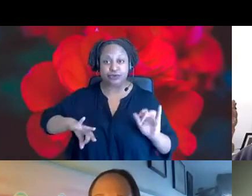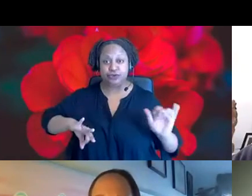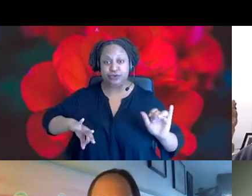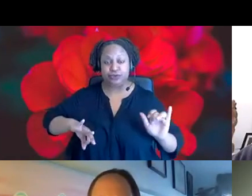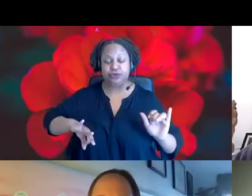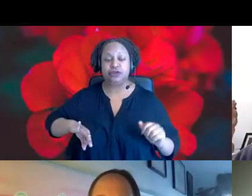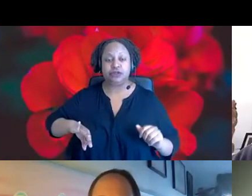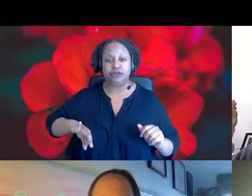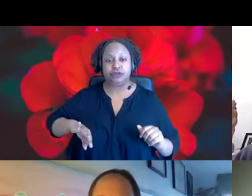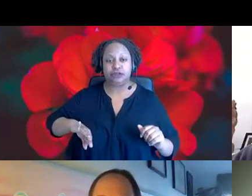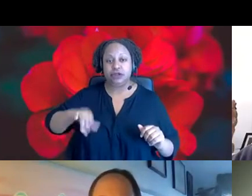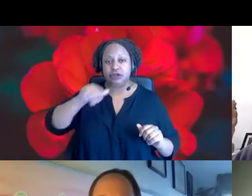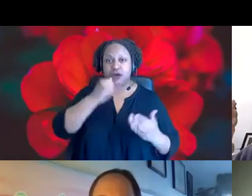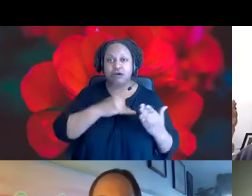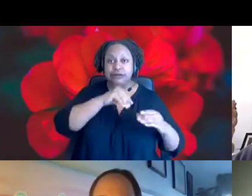of their institution?